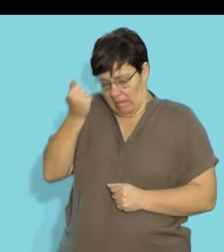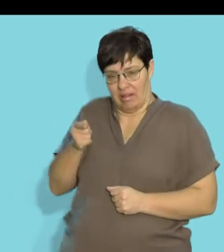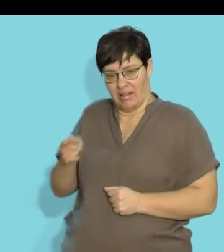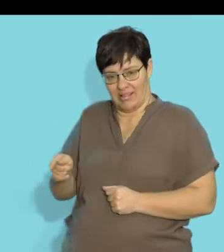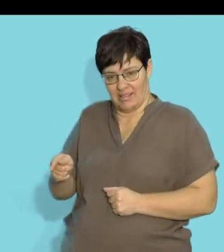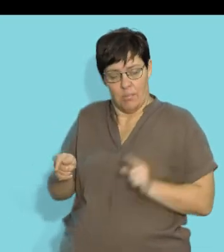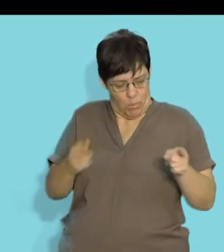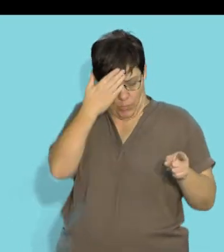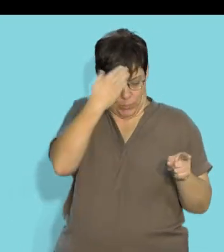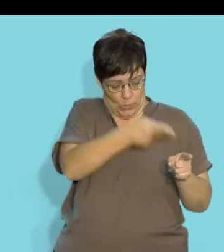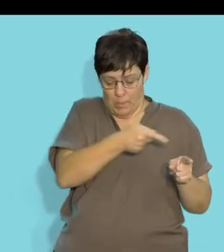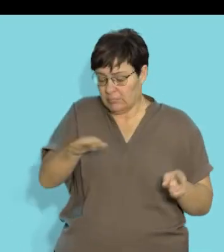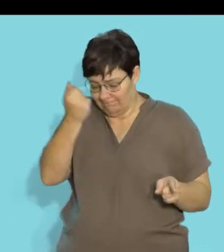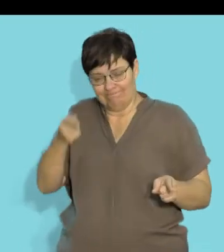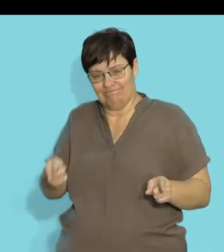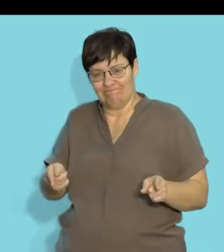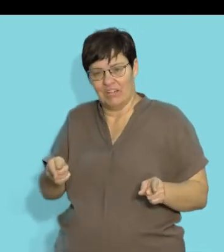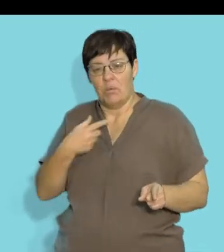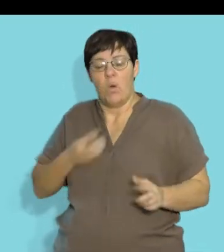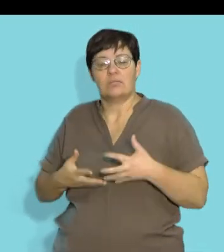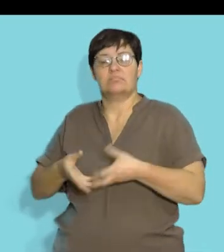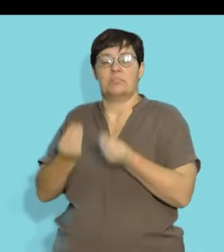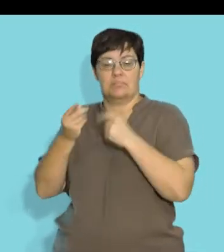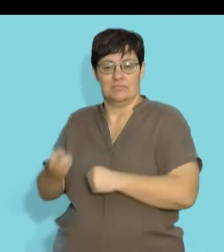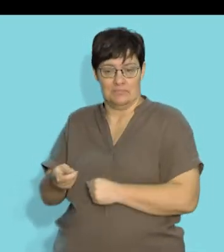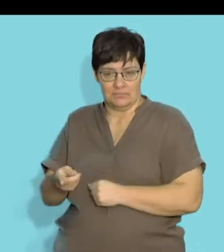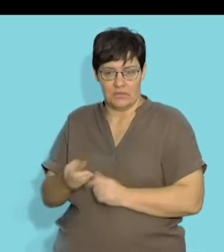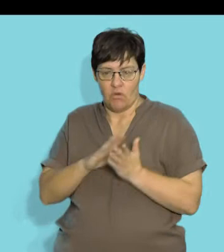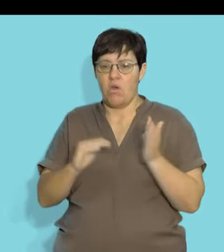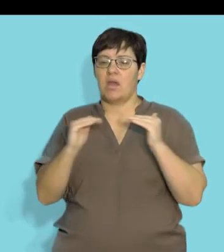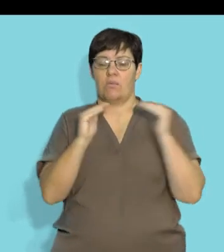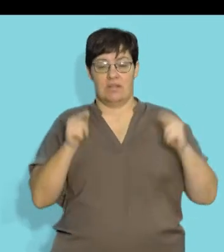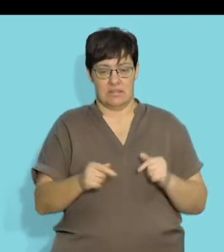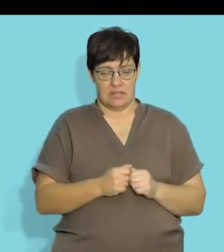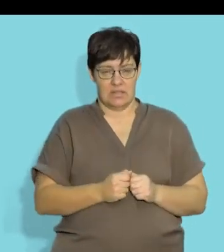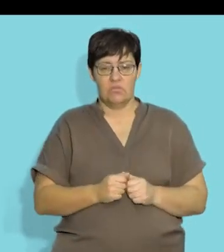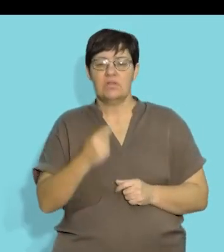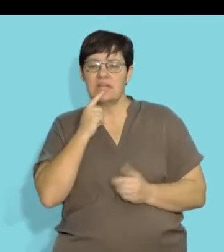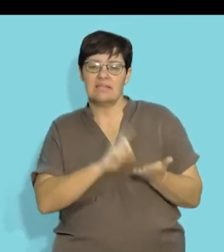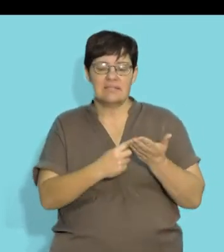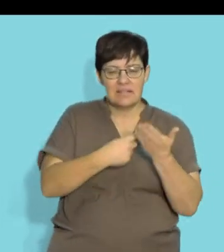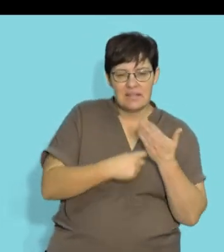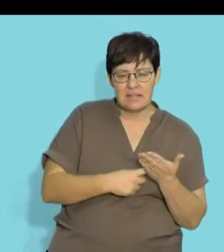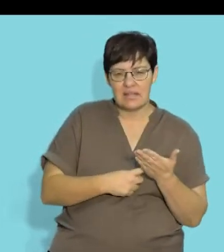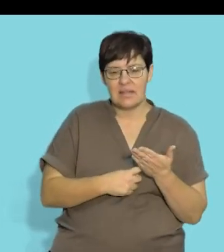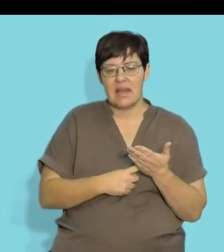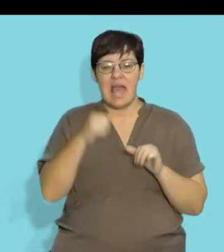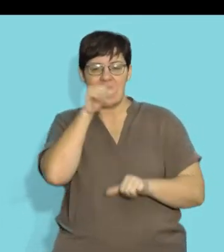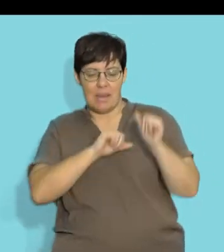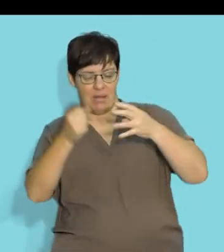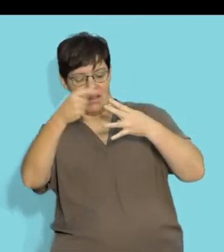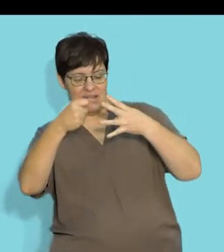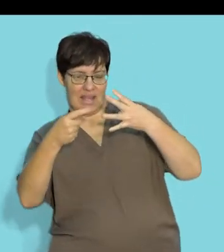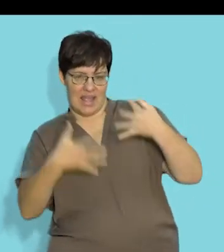concentration. We spoke of an end point of a titration and a point of equivalence, where we spoke about the chemical